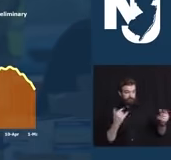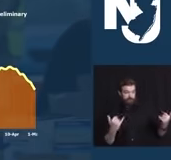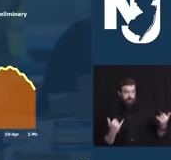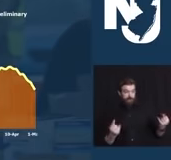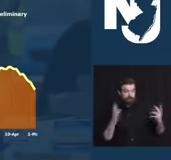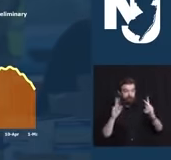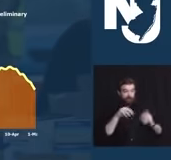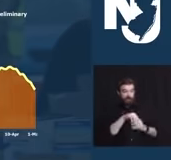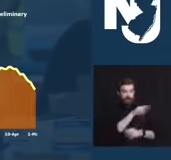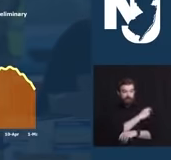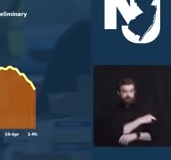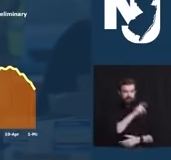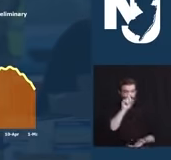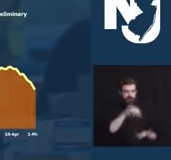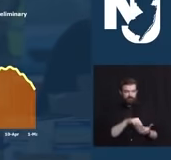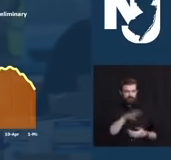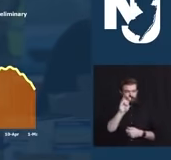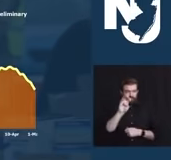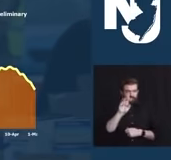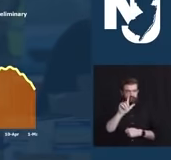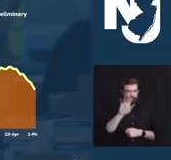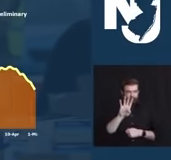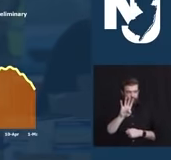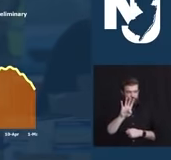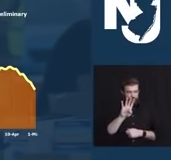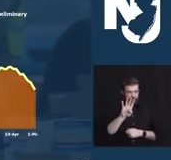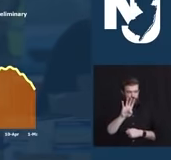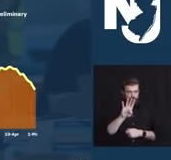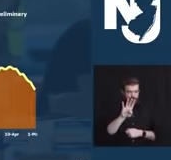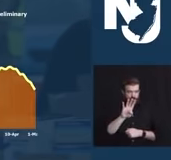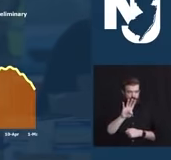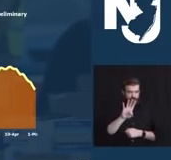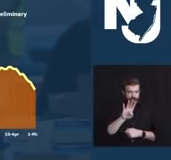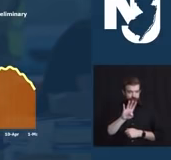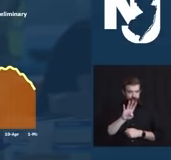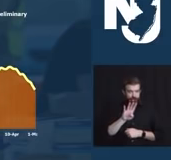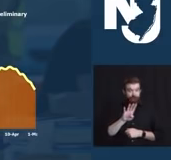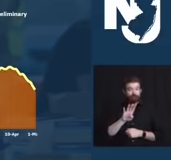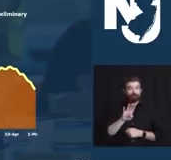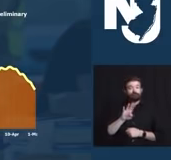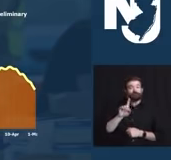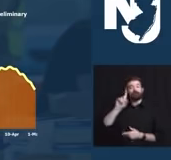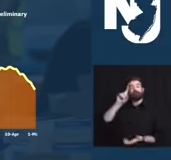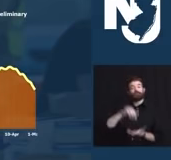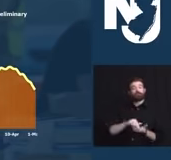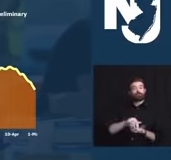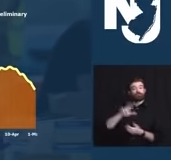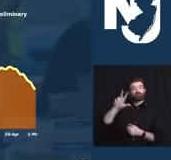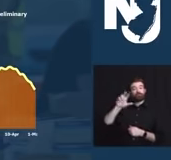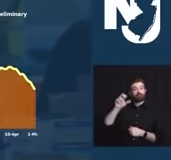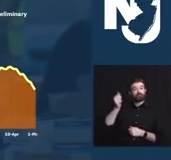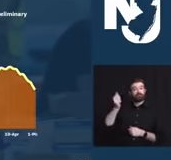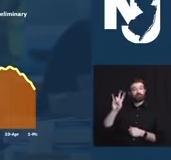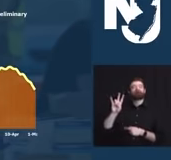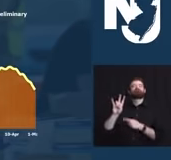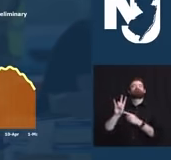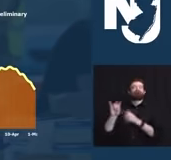the hospital, 1,317 are confirmed positive. Again, by comparison, a month ago,